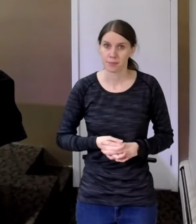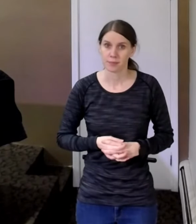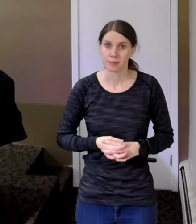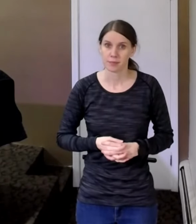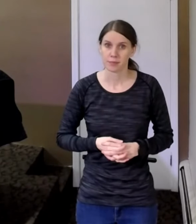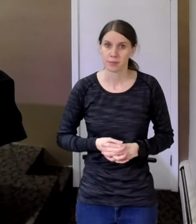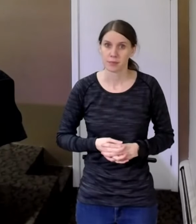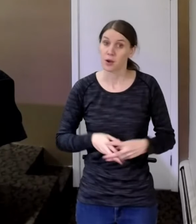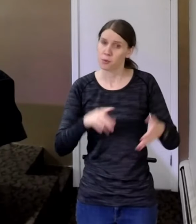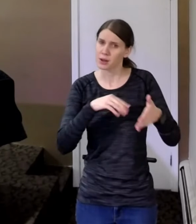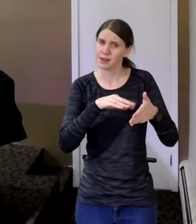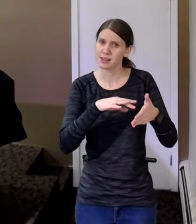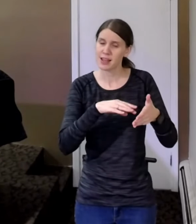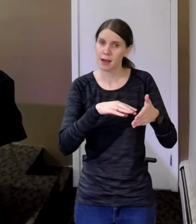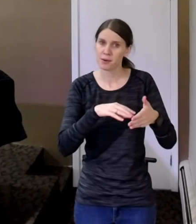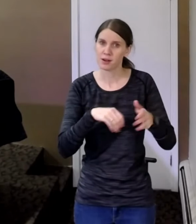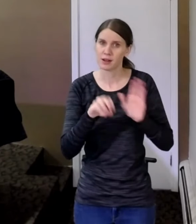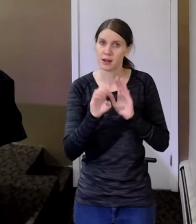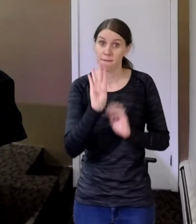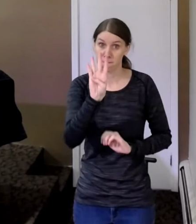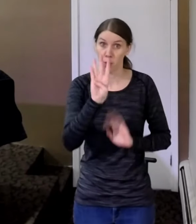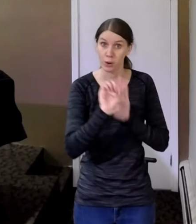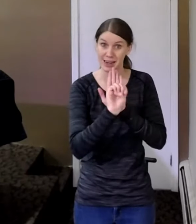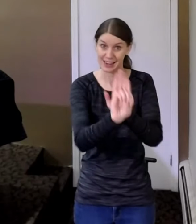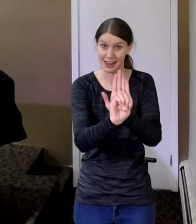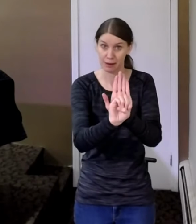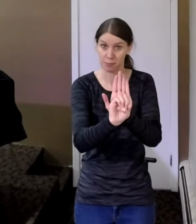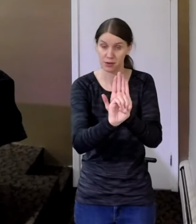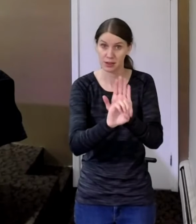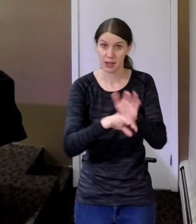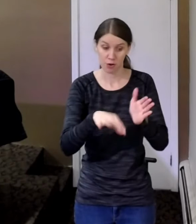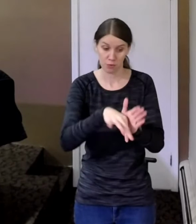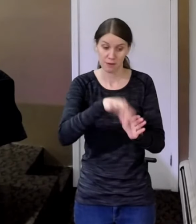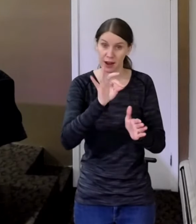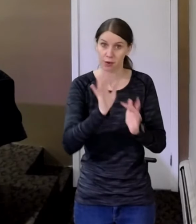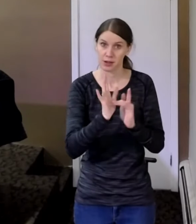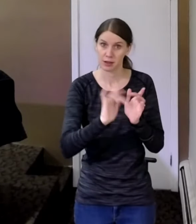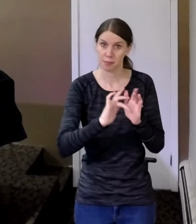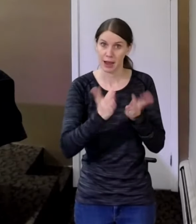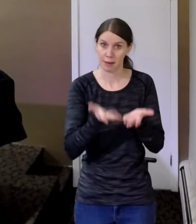I want to look at four examples from the Bible of situations